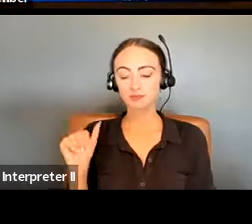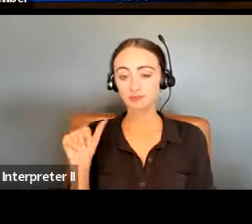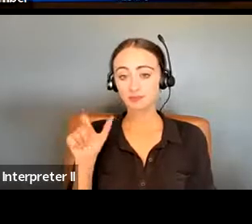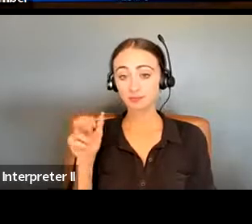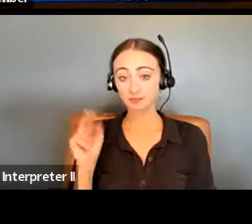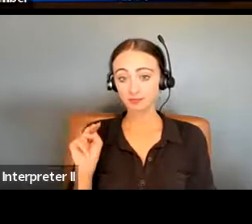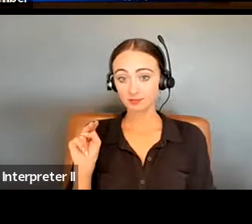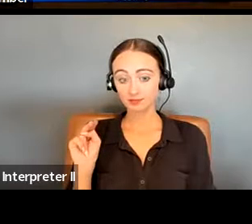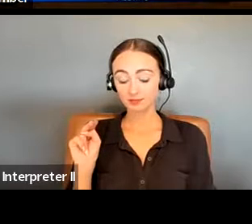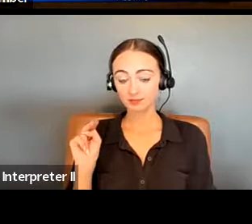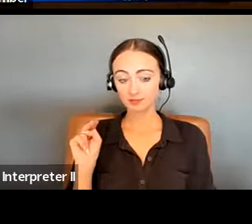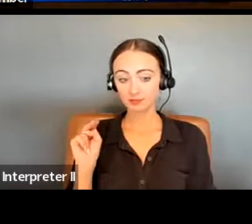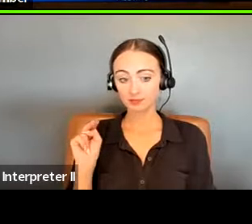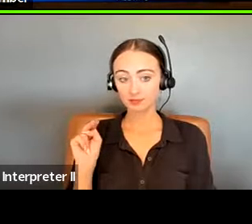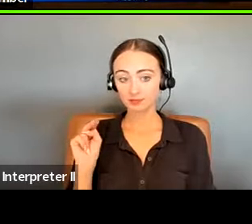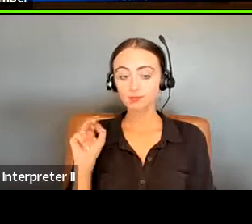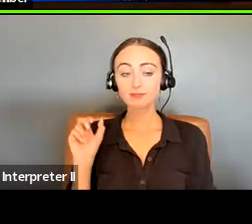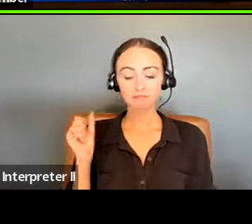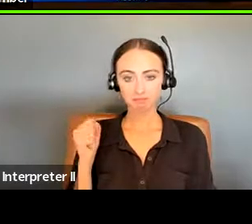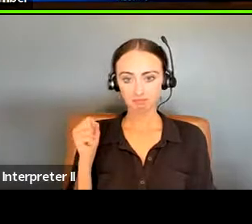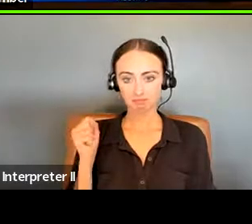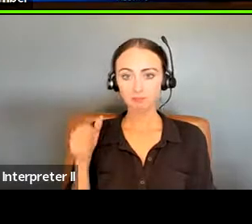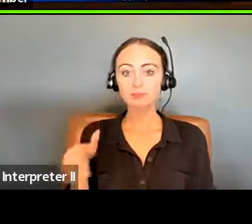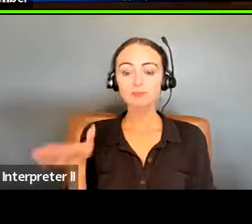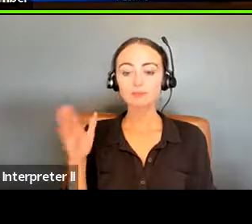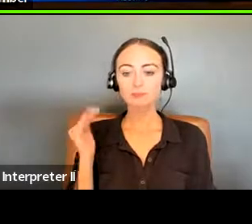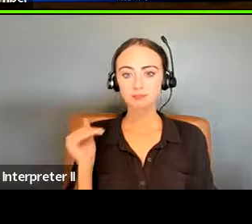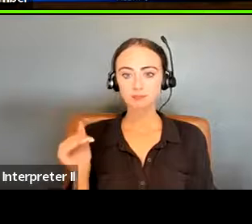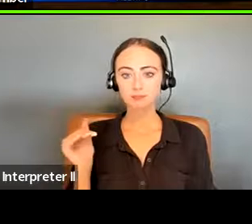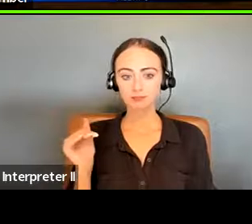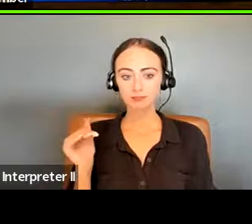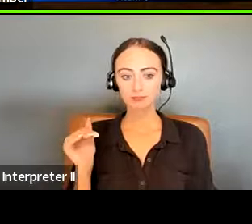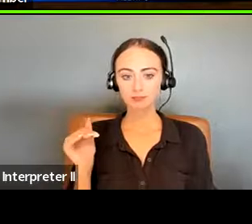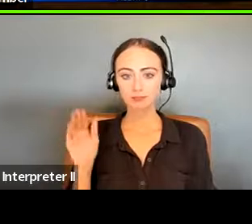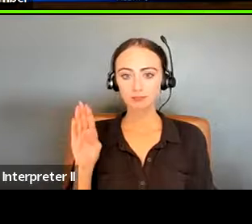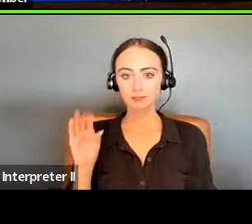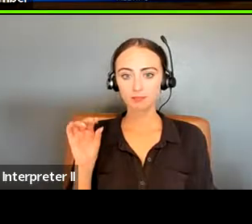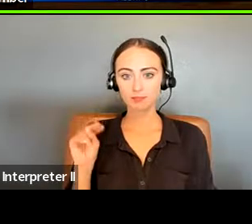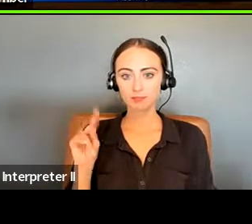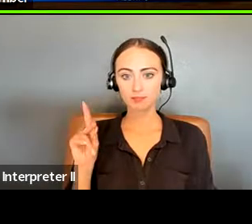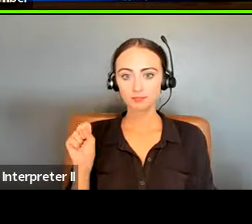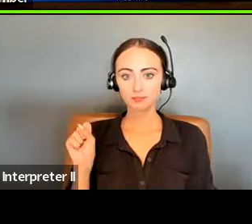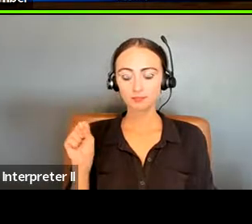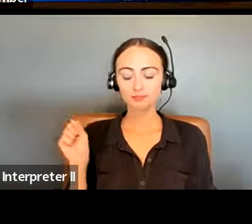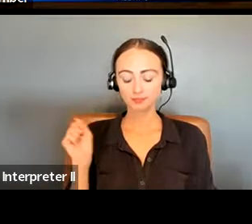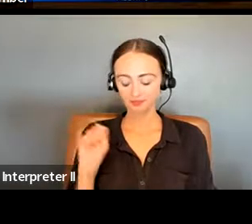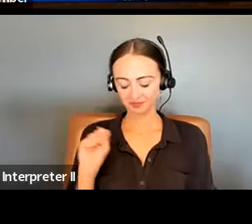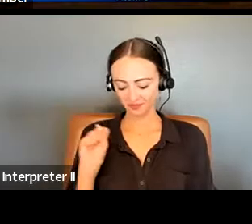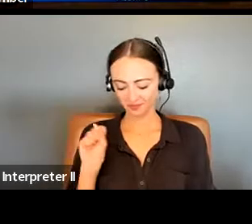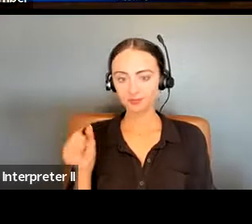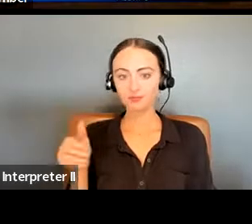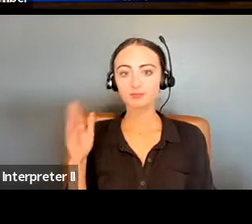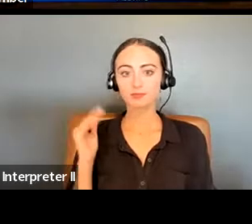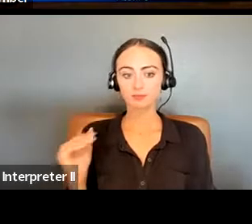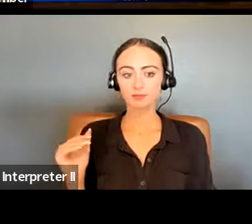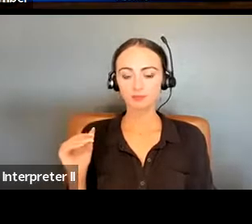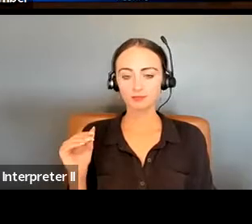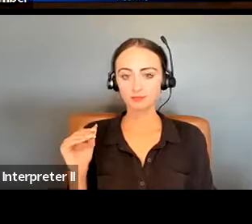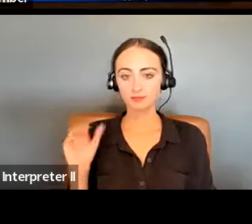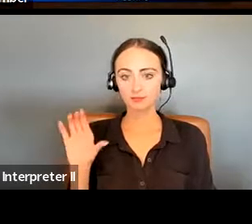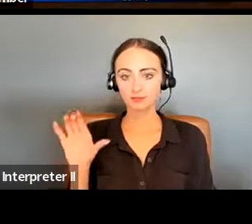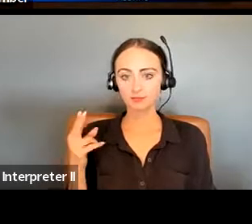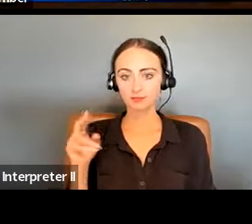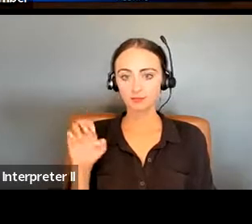Allen. Yes. Allen votes yes. Councilmember Bonds. Yes. Councilmember Bonds votes yes. Councilmember